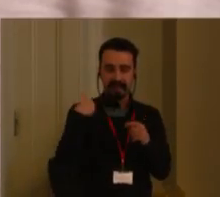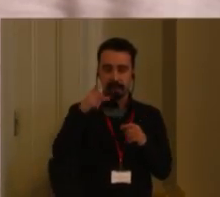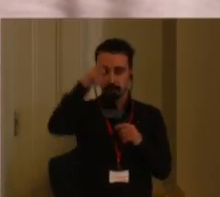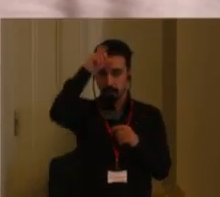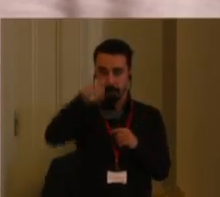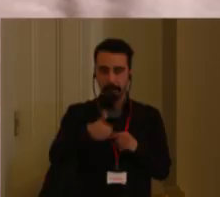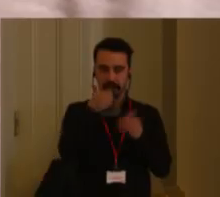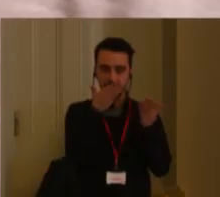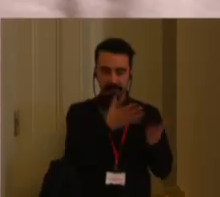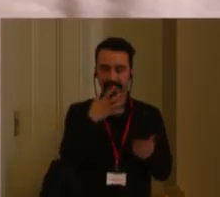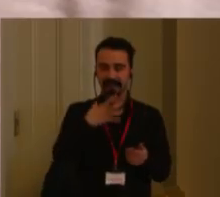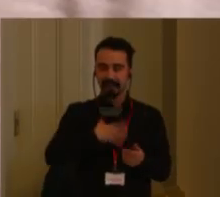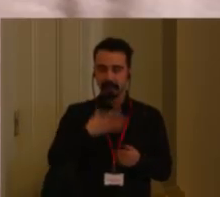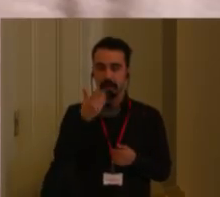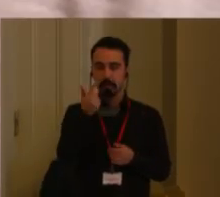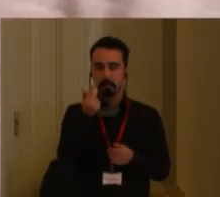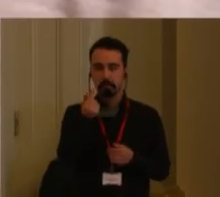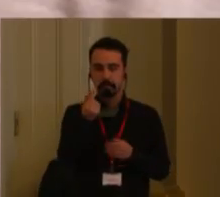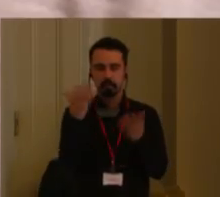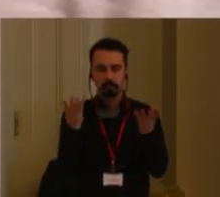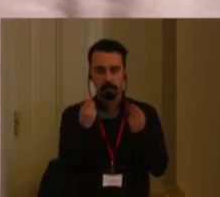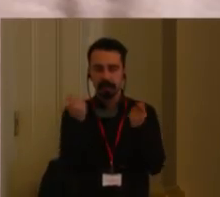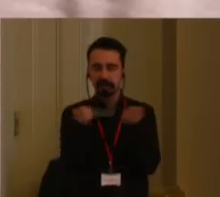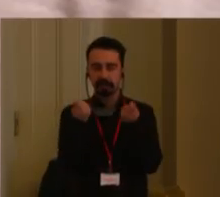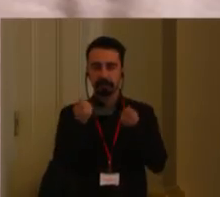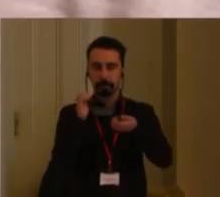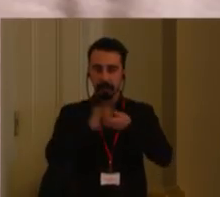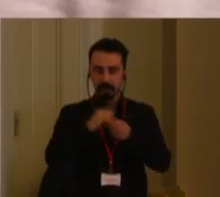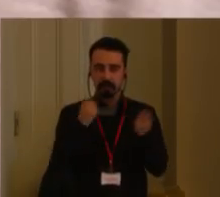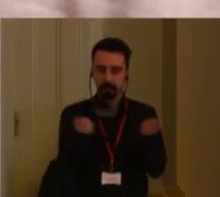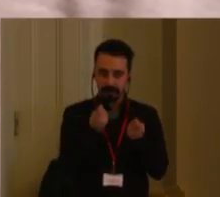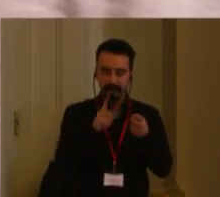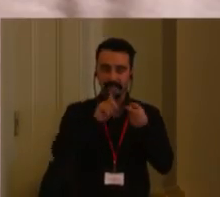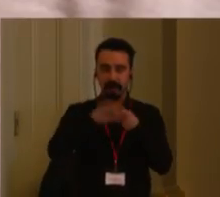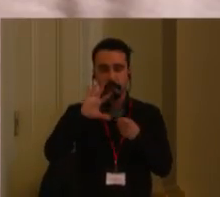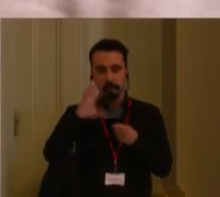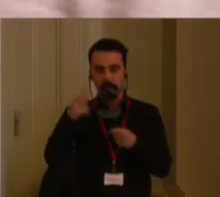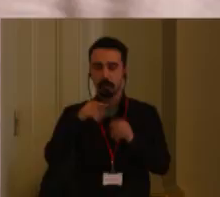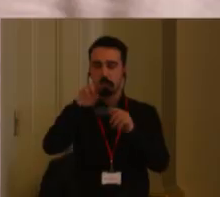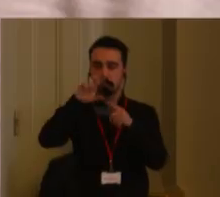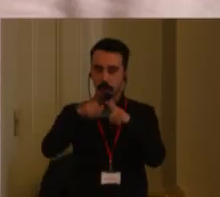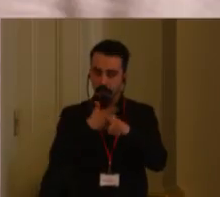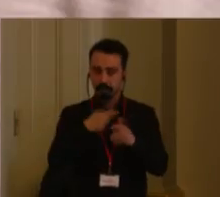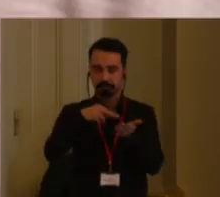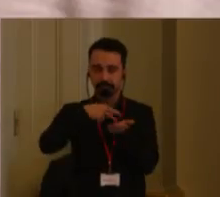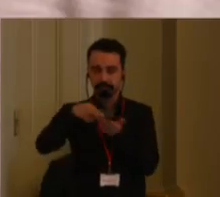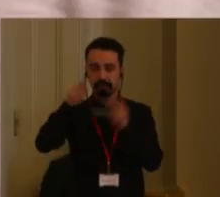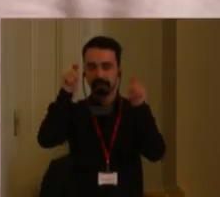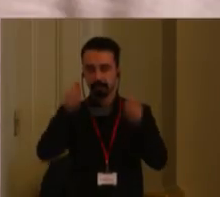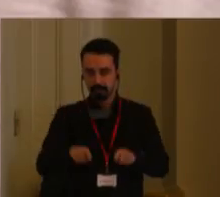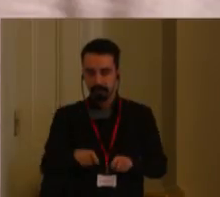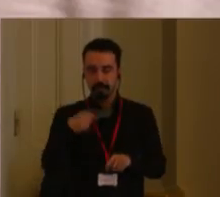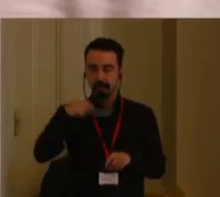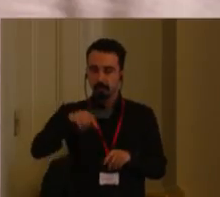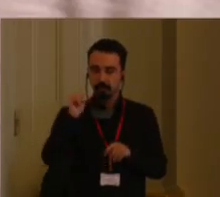you on many more occasions on such exciting projects as this one. I'm always and always have been a very big fan